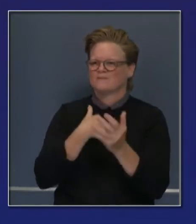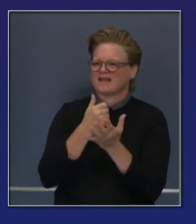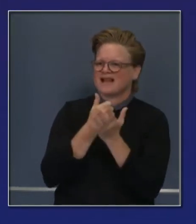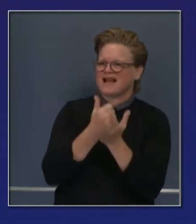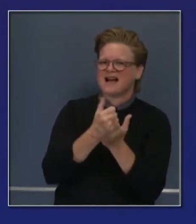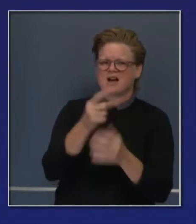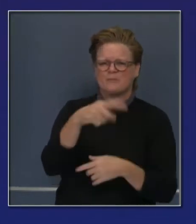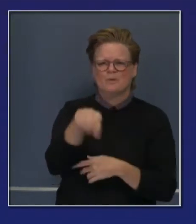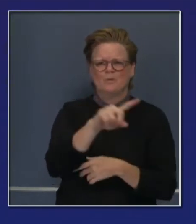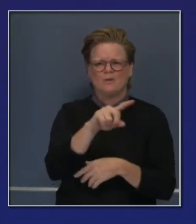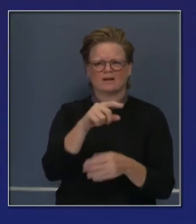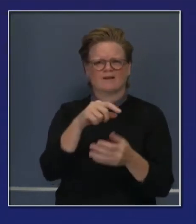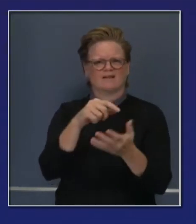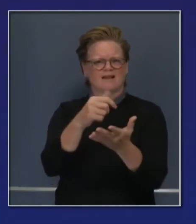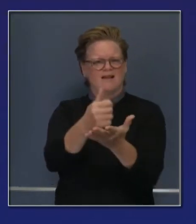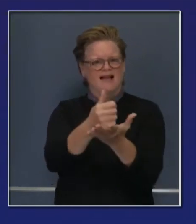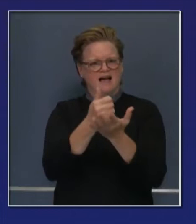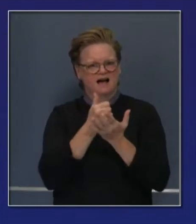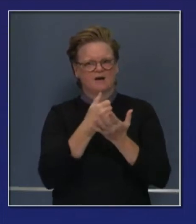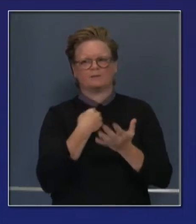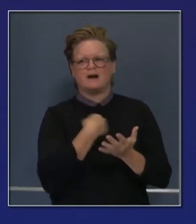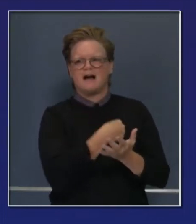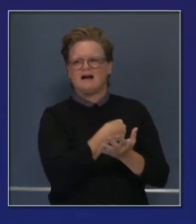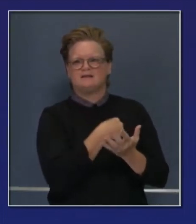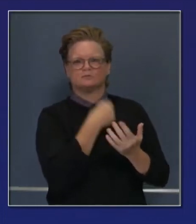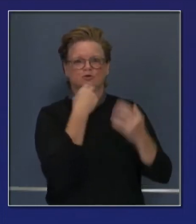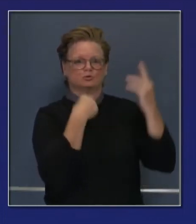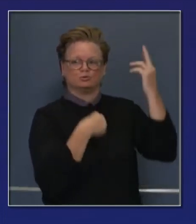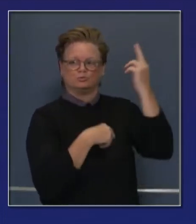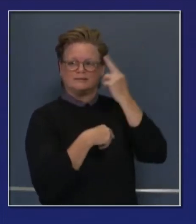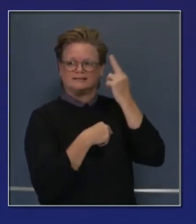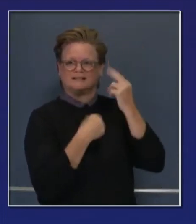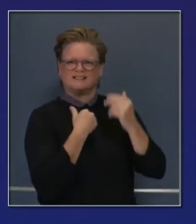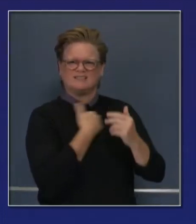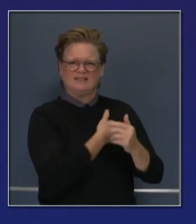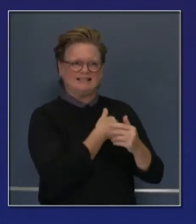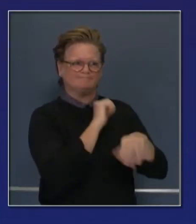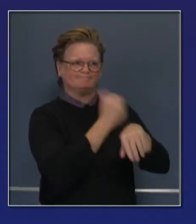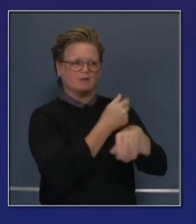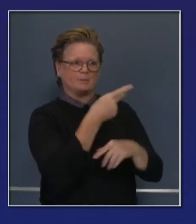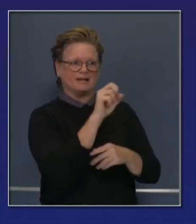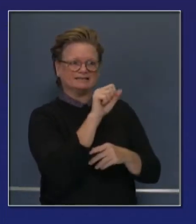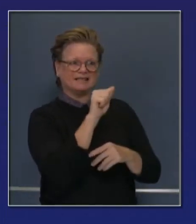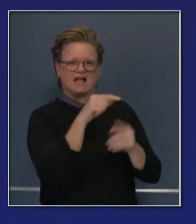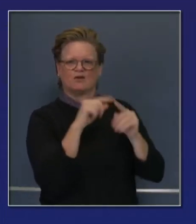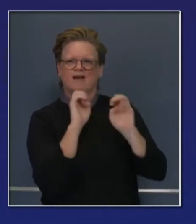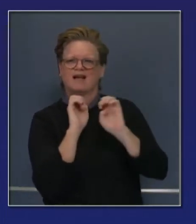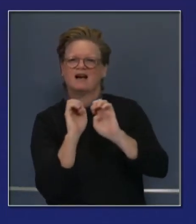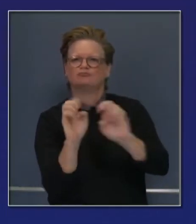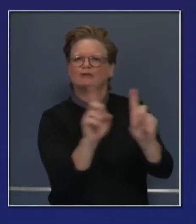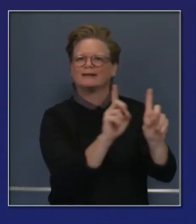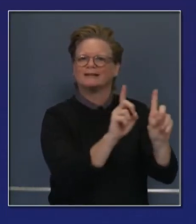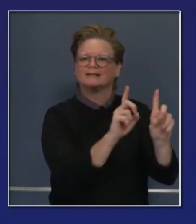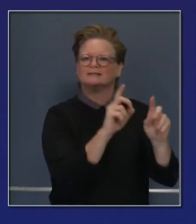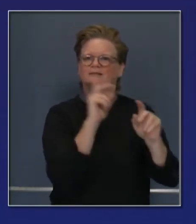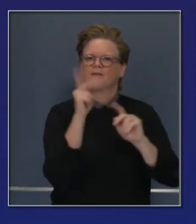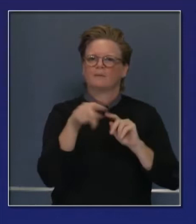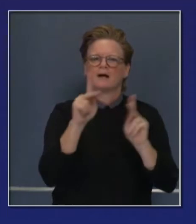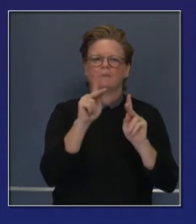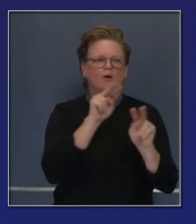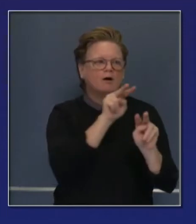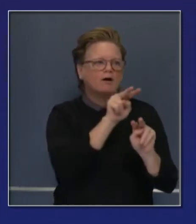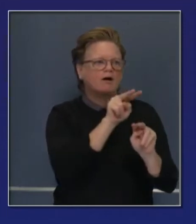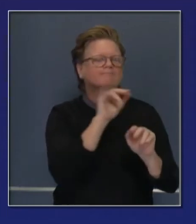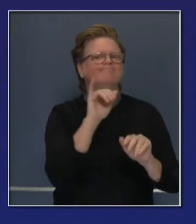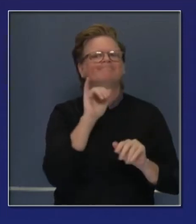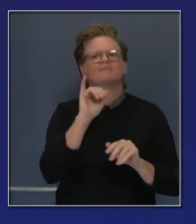word about the dangers of the spread in these social gatherings of this disease. So let's